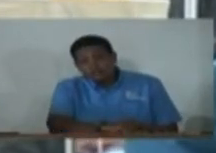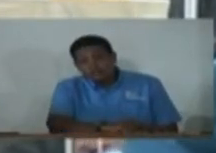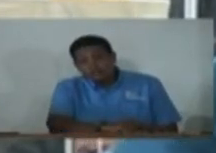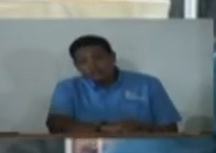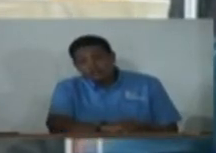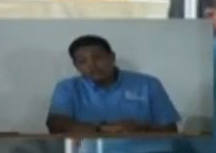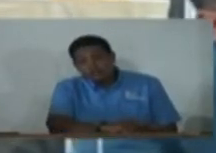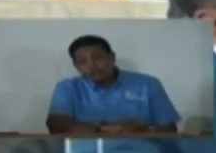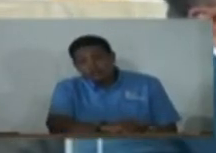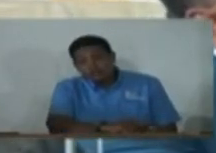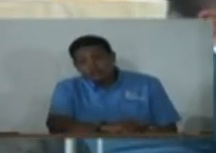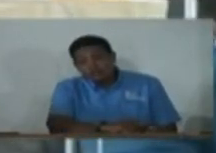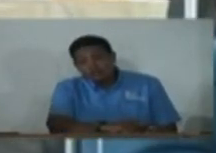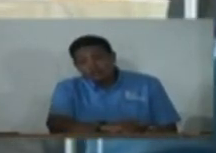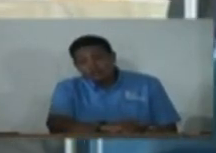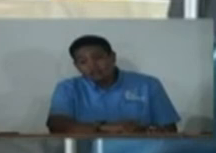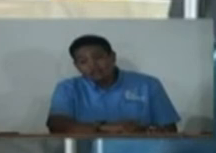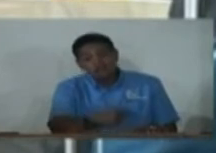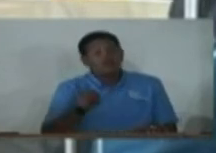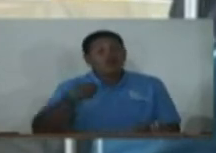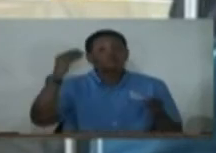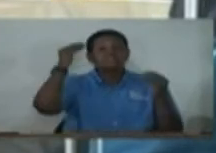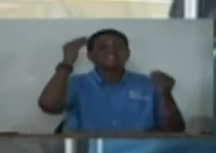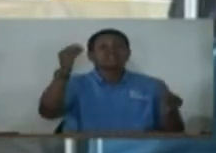So I'm saying to the average Jamaican,